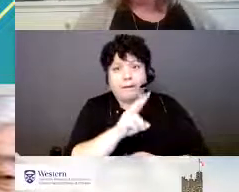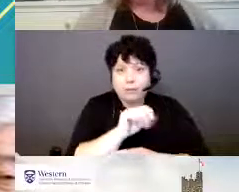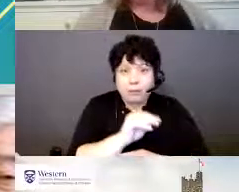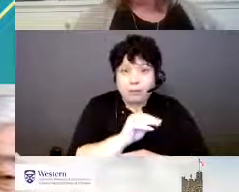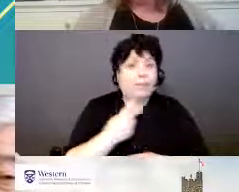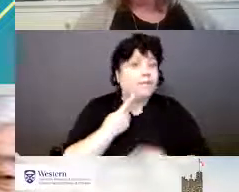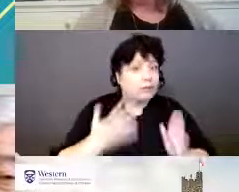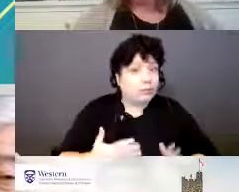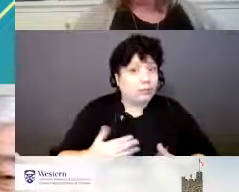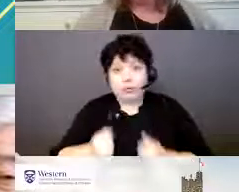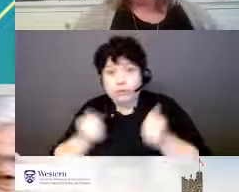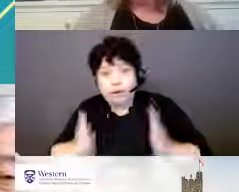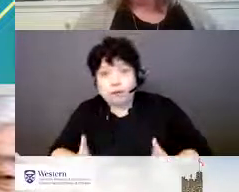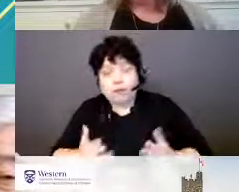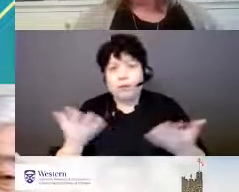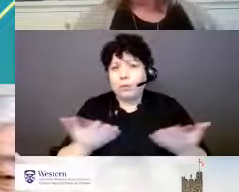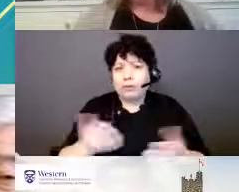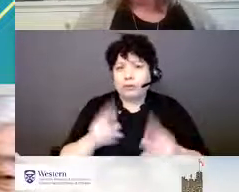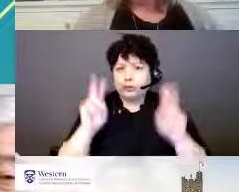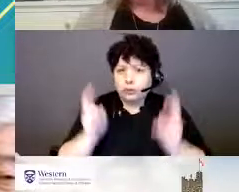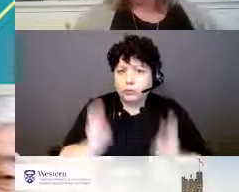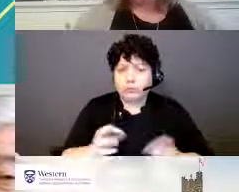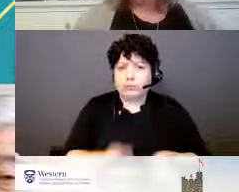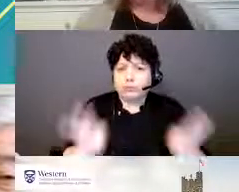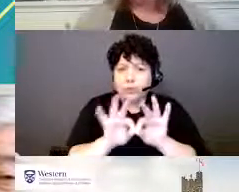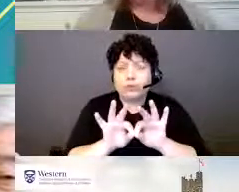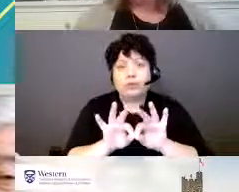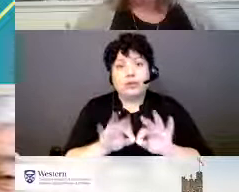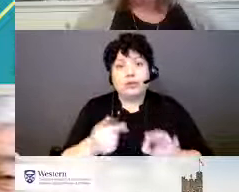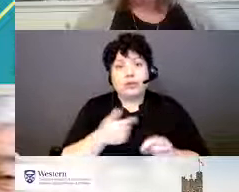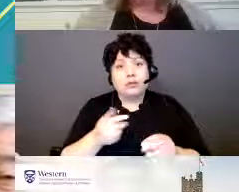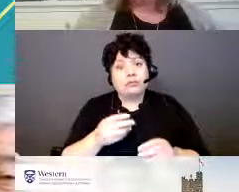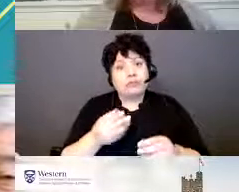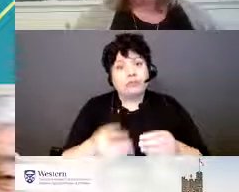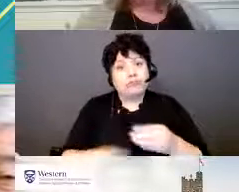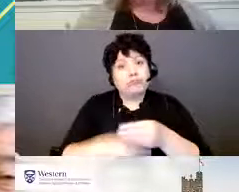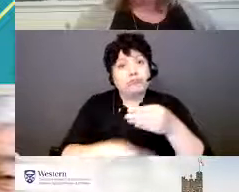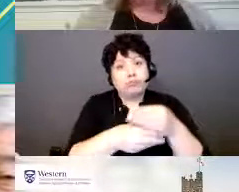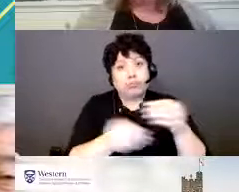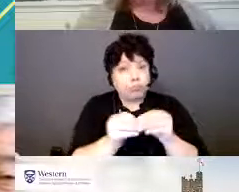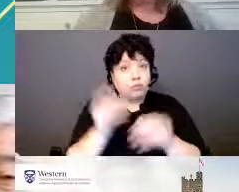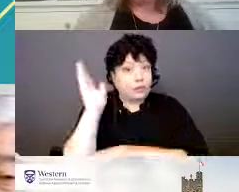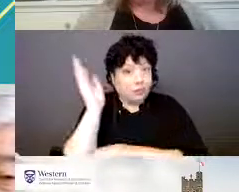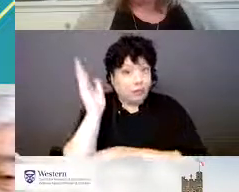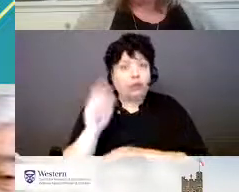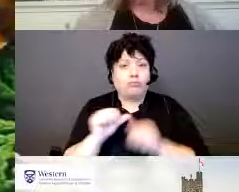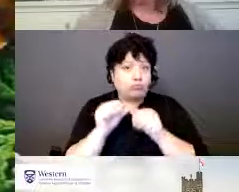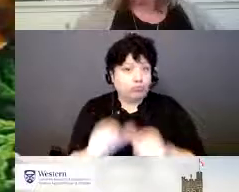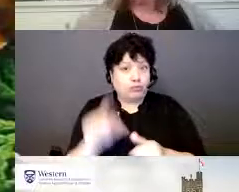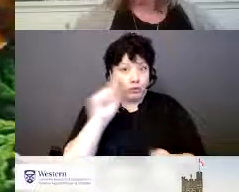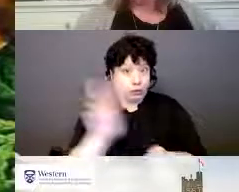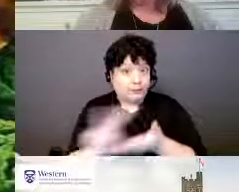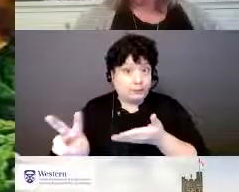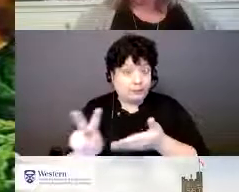and looking at key issues. So we decided to expand our webinar series for 2 weeks.